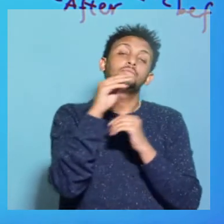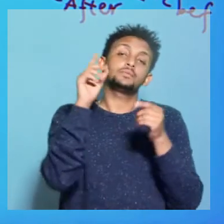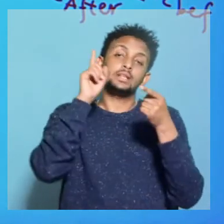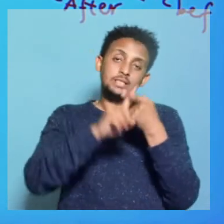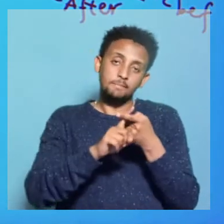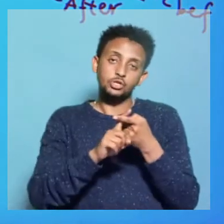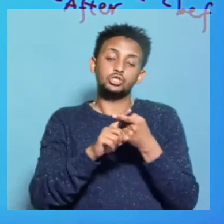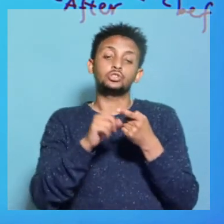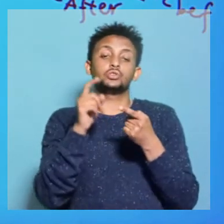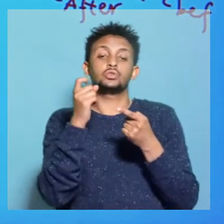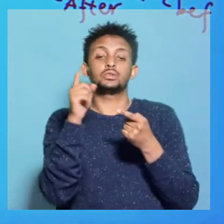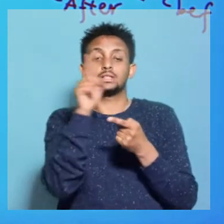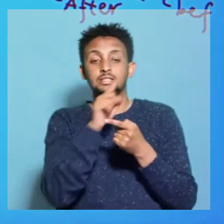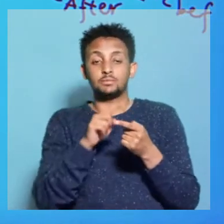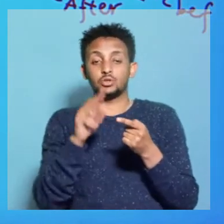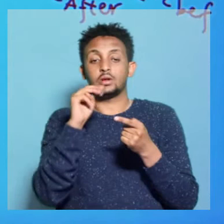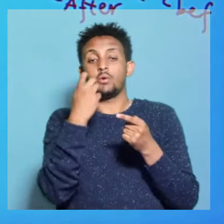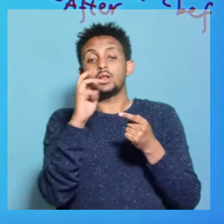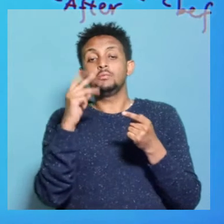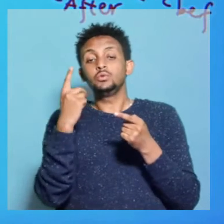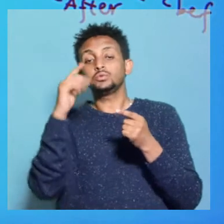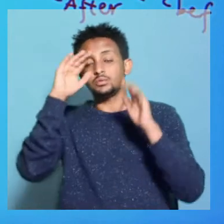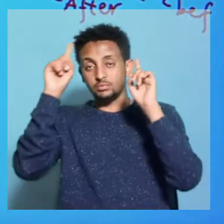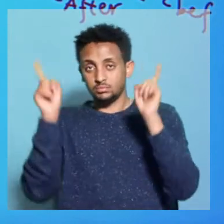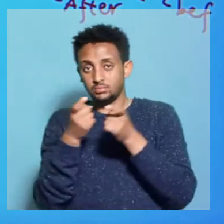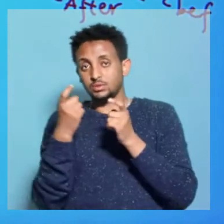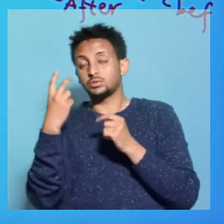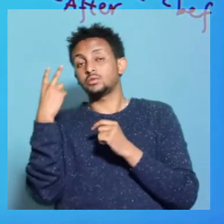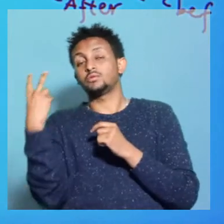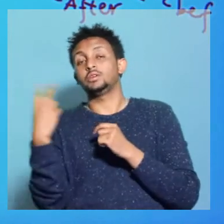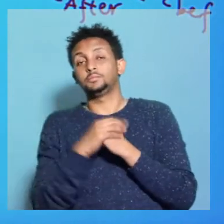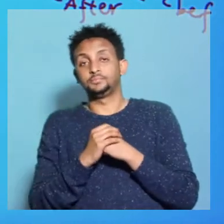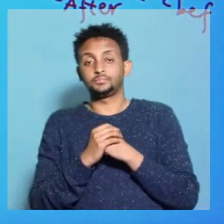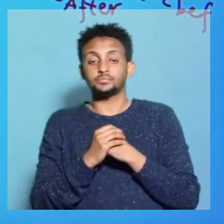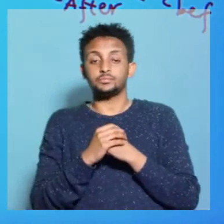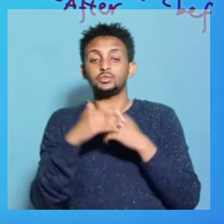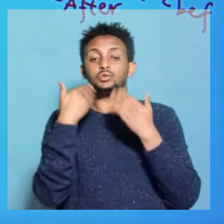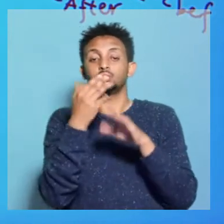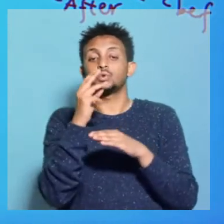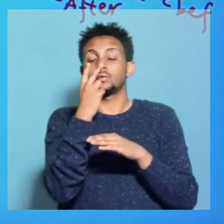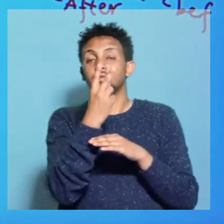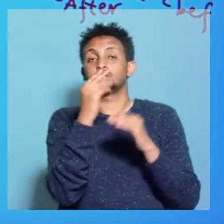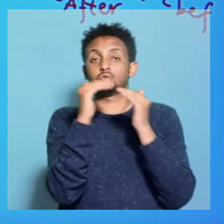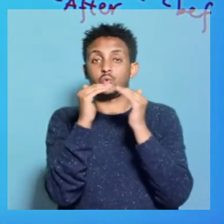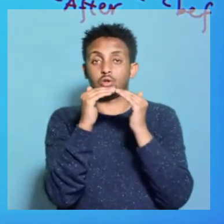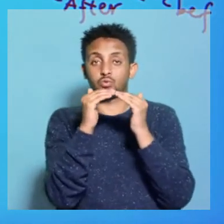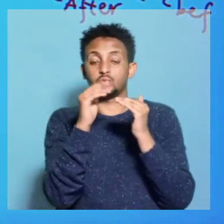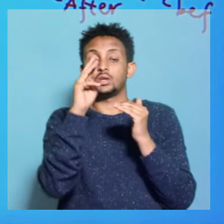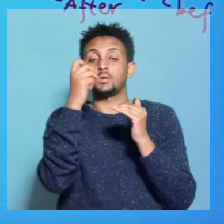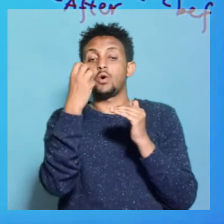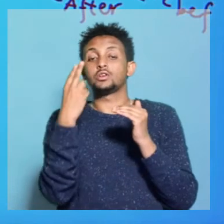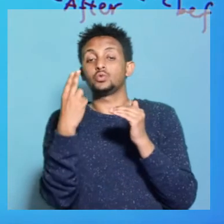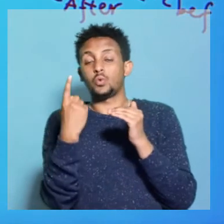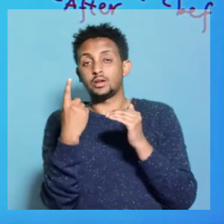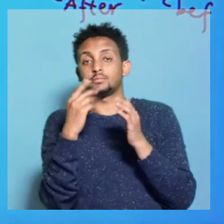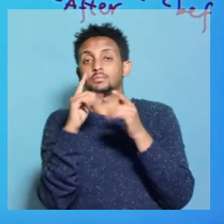summation of this mass plus mass 1 plus mass 2 as a common, they have this common velocity v. So the common velocity can be determined m1